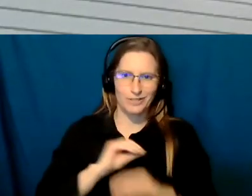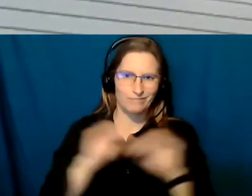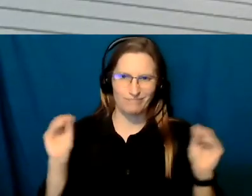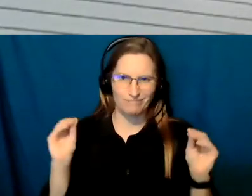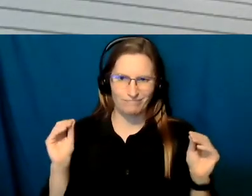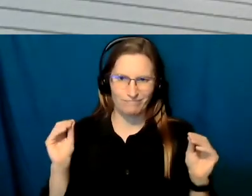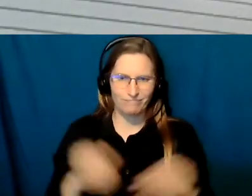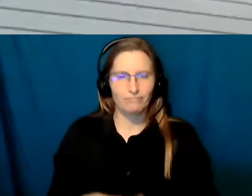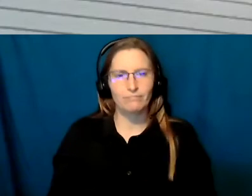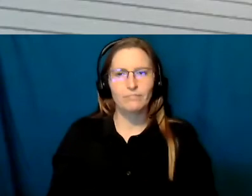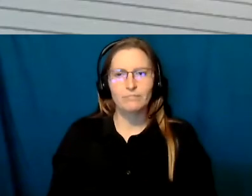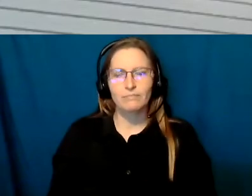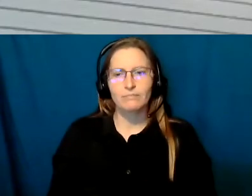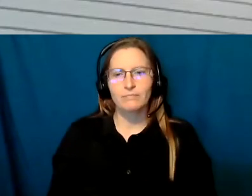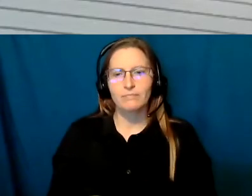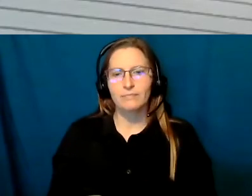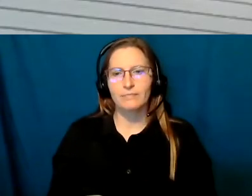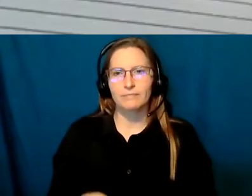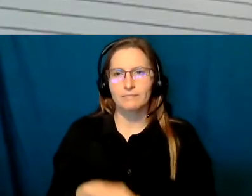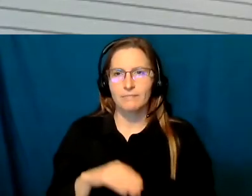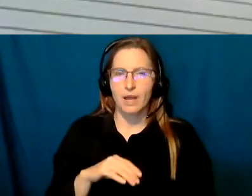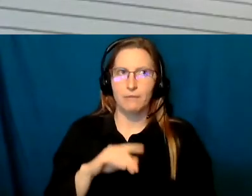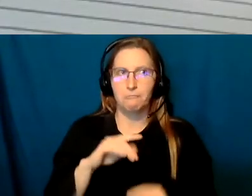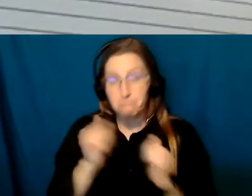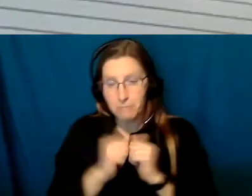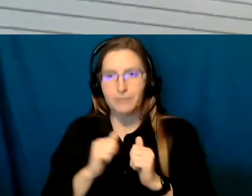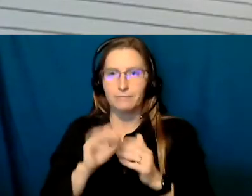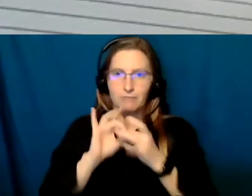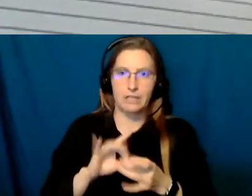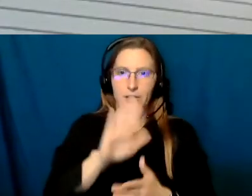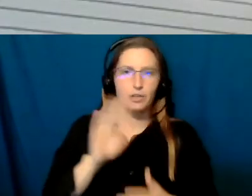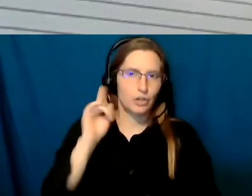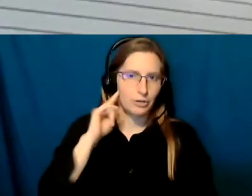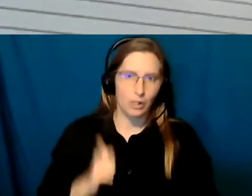significant with me in relation to their hearing loss.